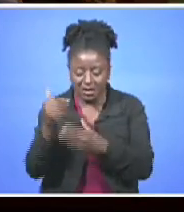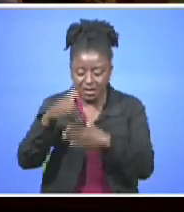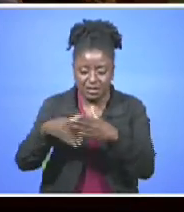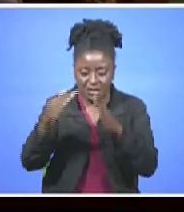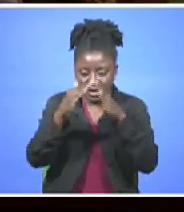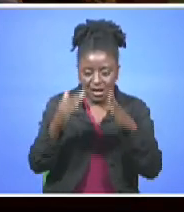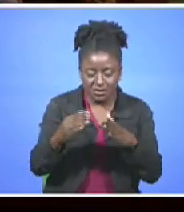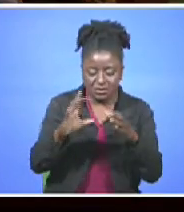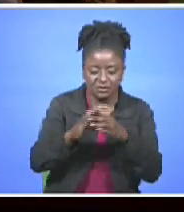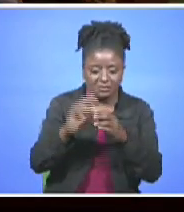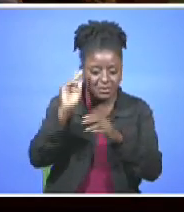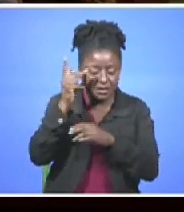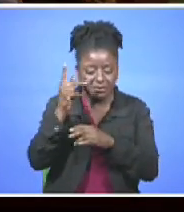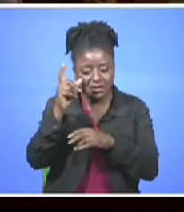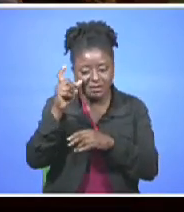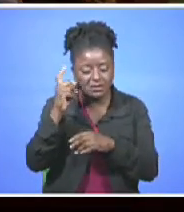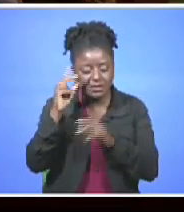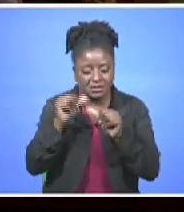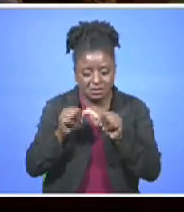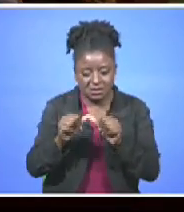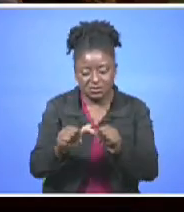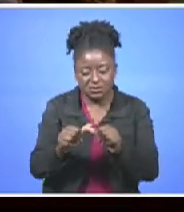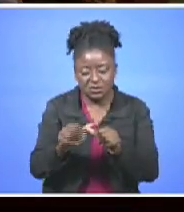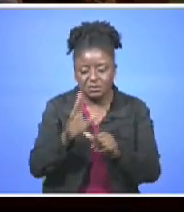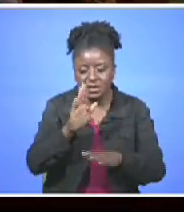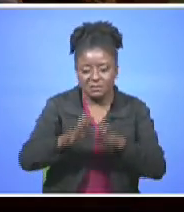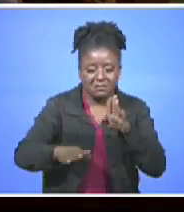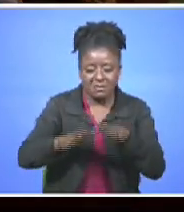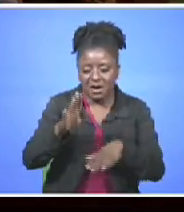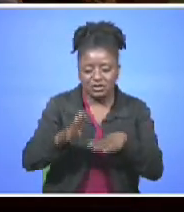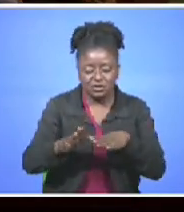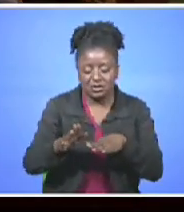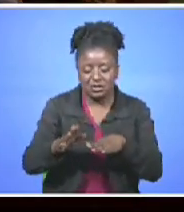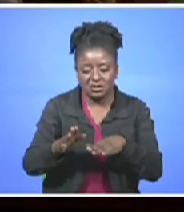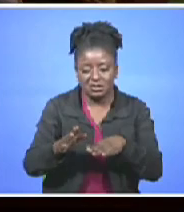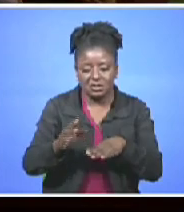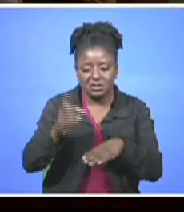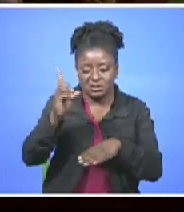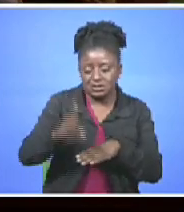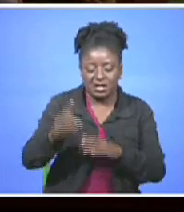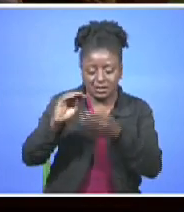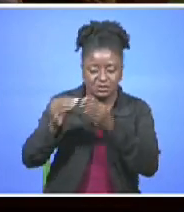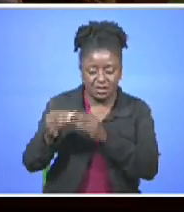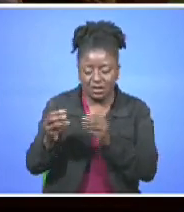outside and marching downtown Bay Street, singing, "We shall overcome, we shall overcome," without any resolve.